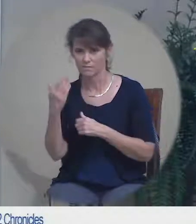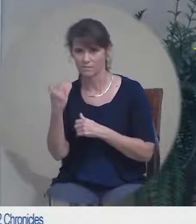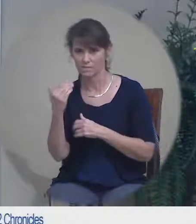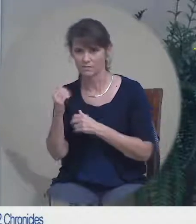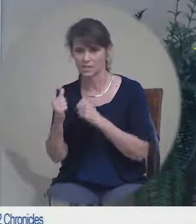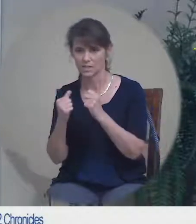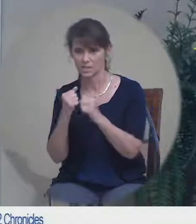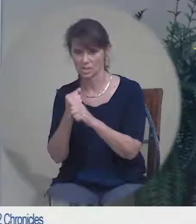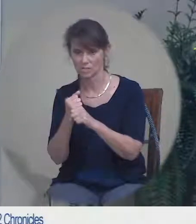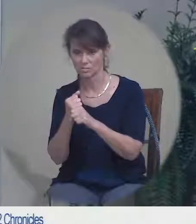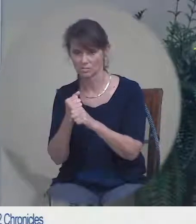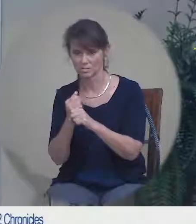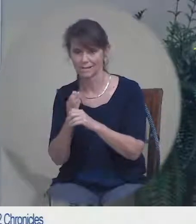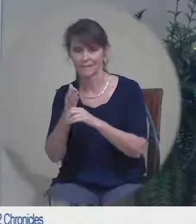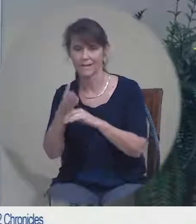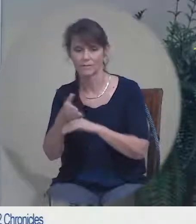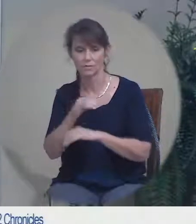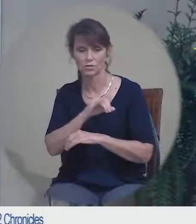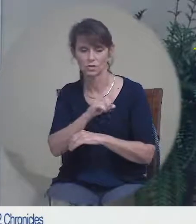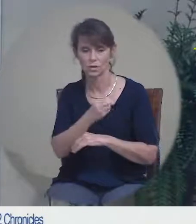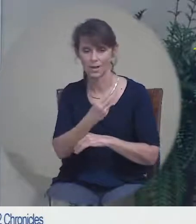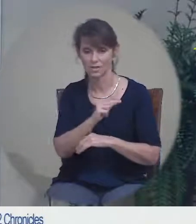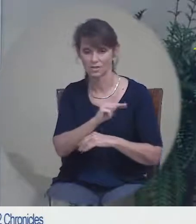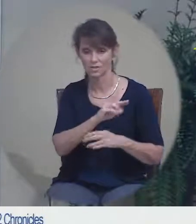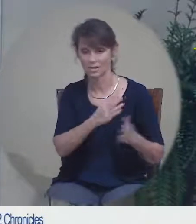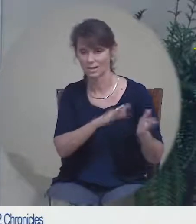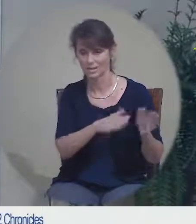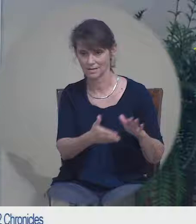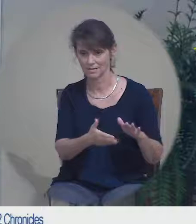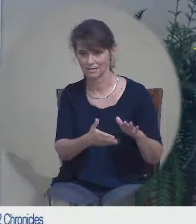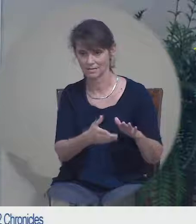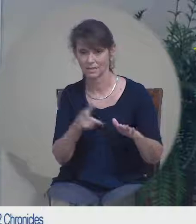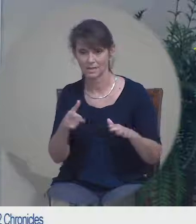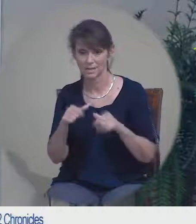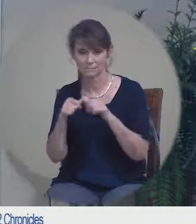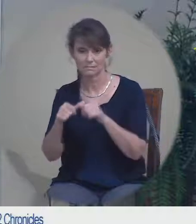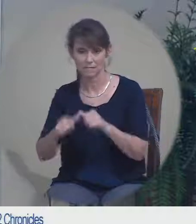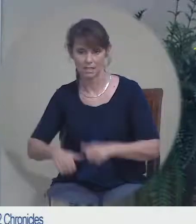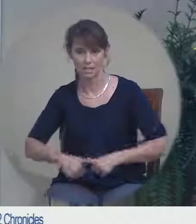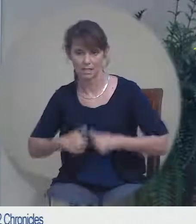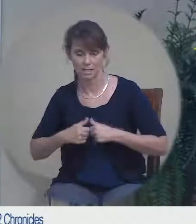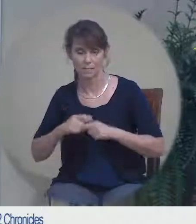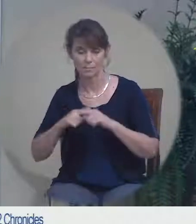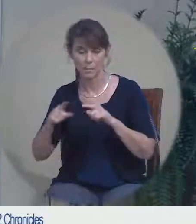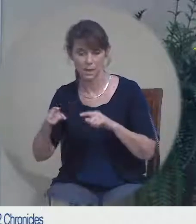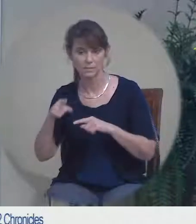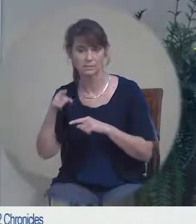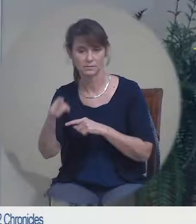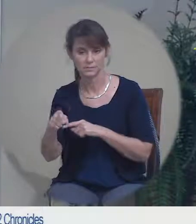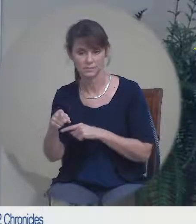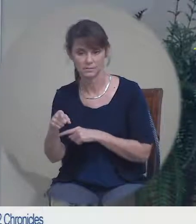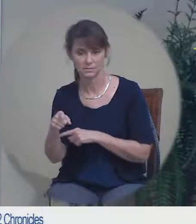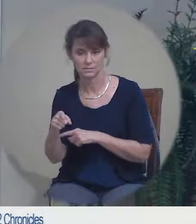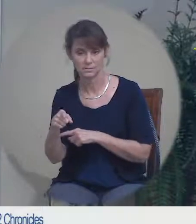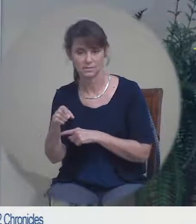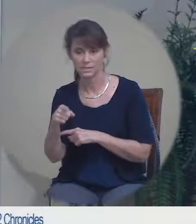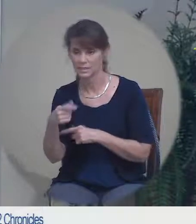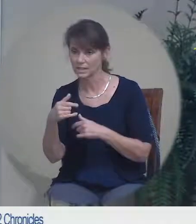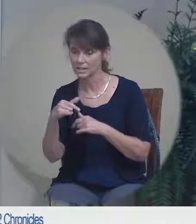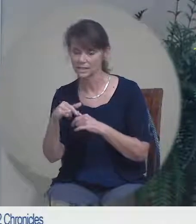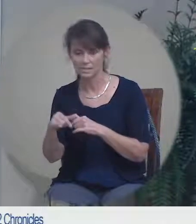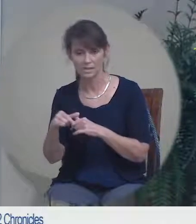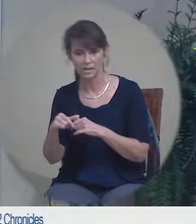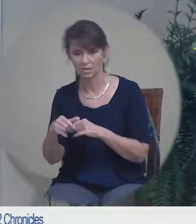But it seemed like a conspiracy arose that was against Amaziah, and he had to flee to Lachish, a city